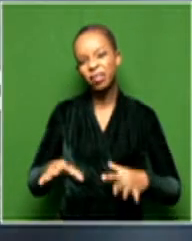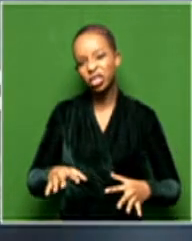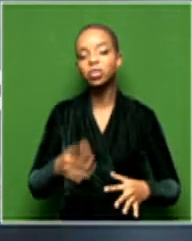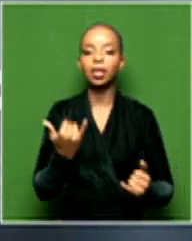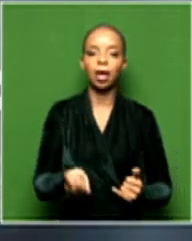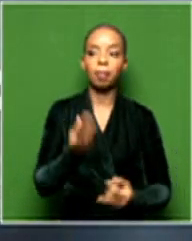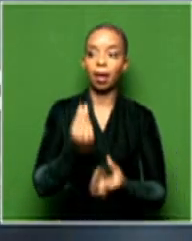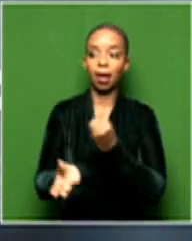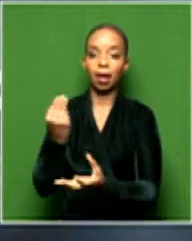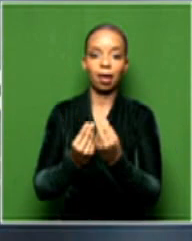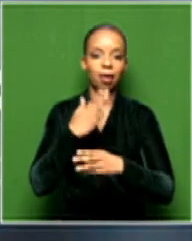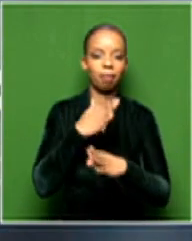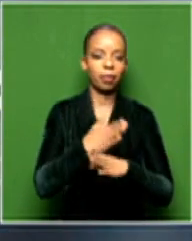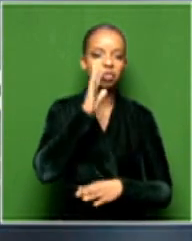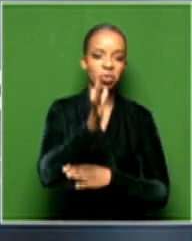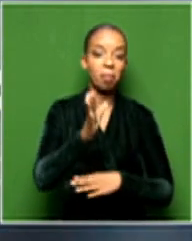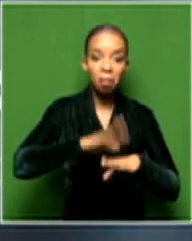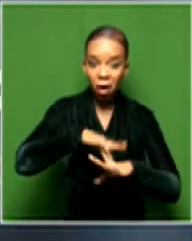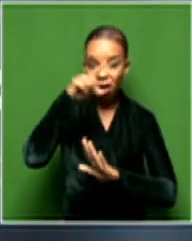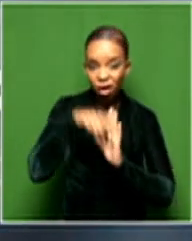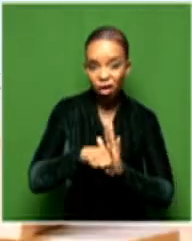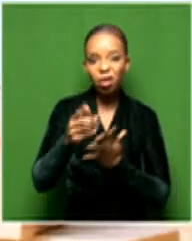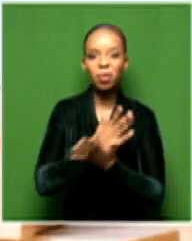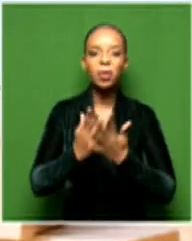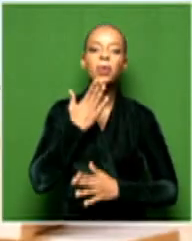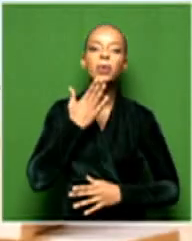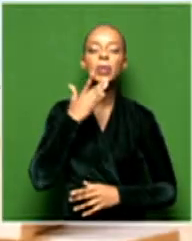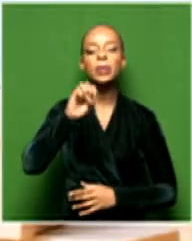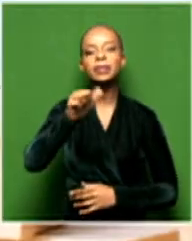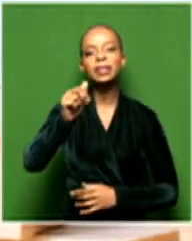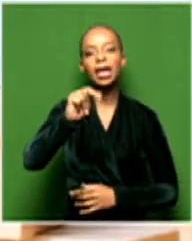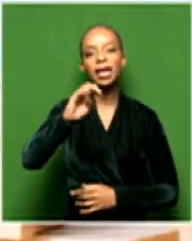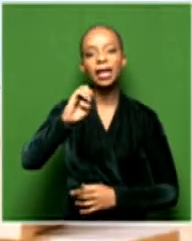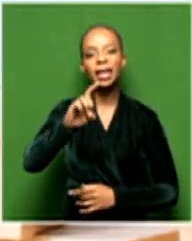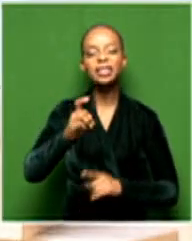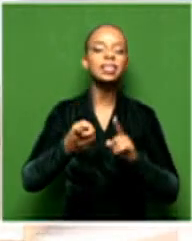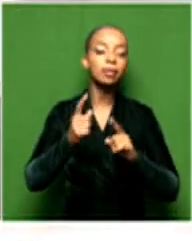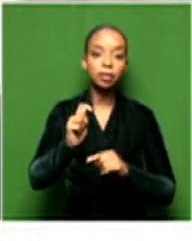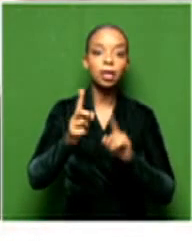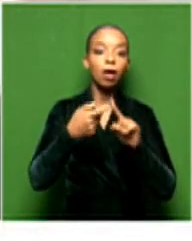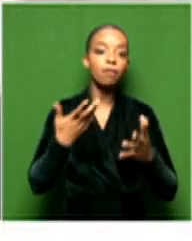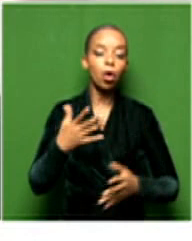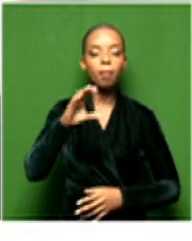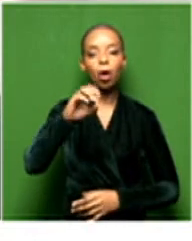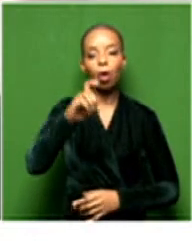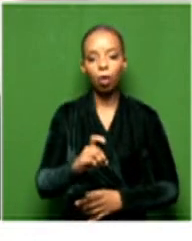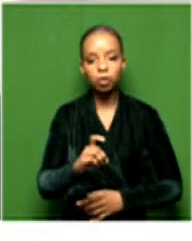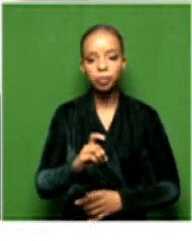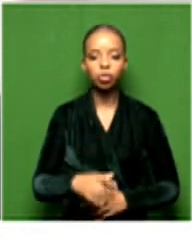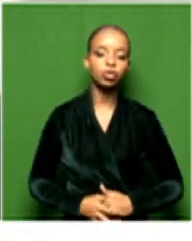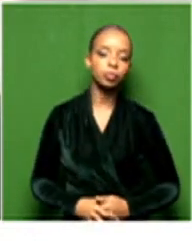this, let's now chat via Skype to Sanet Nel, who is from the Oxbridge Academy. Sanet, very good morning. Good morning to you. Thanks for joining us.